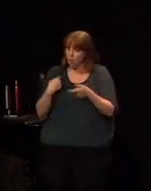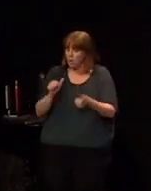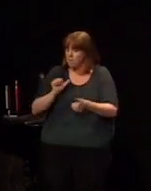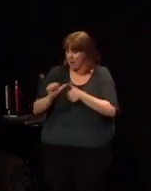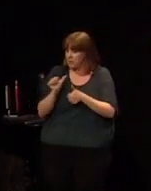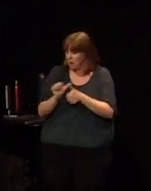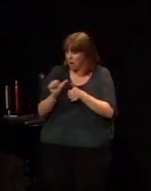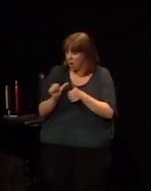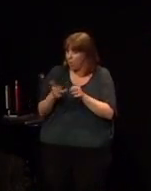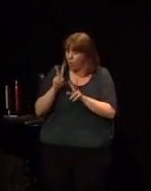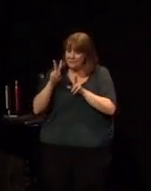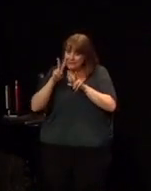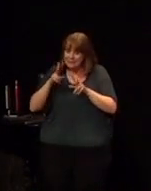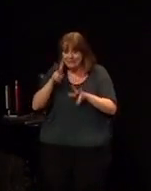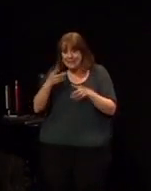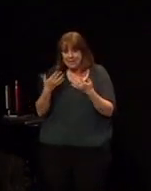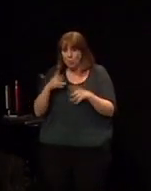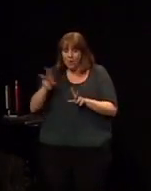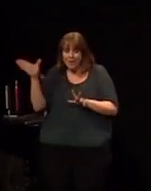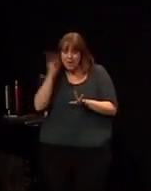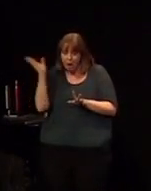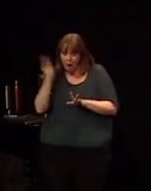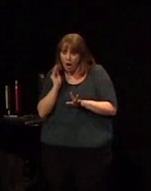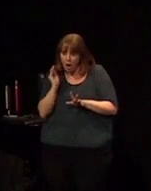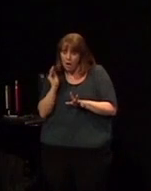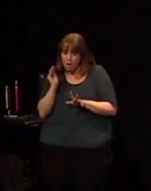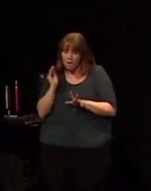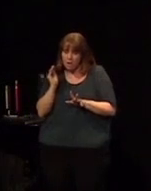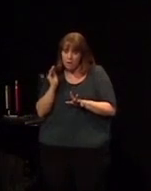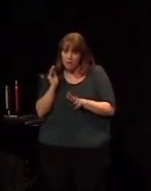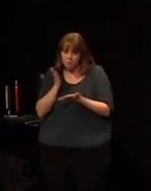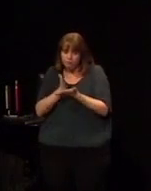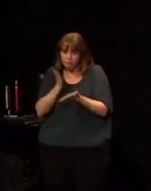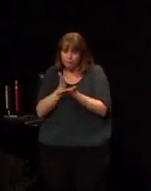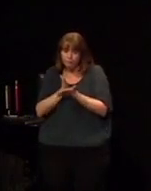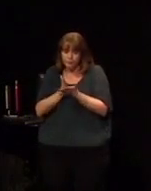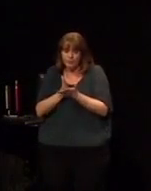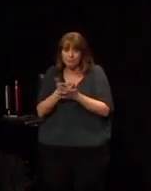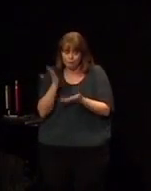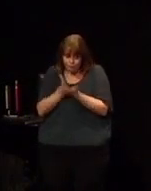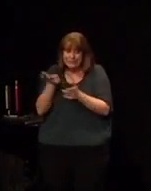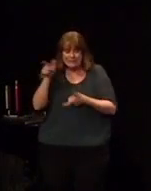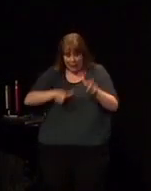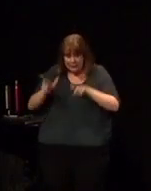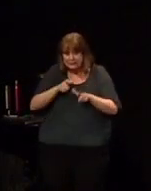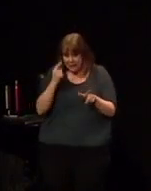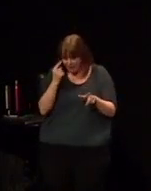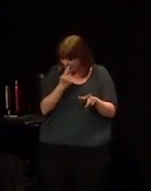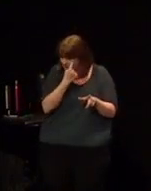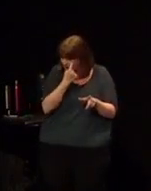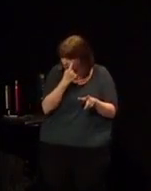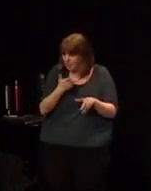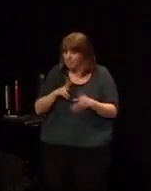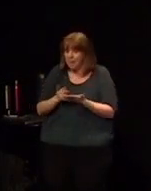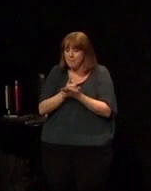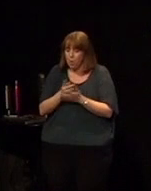better to what we see visually than what we hear. There's actual, real science for putting